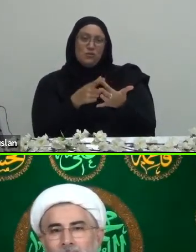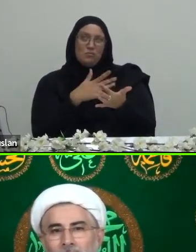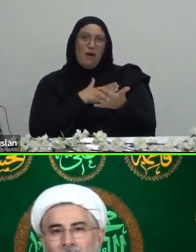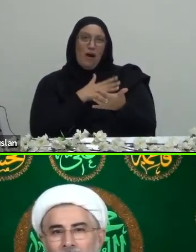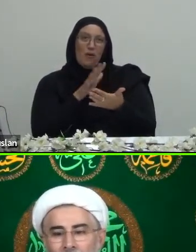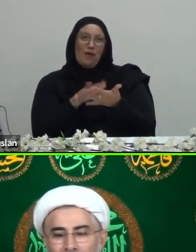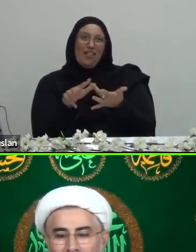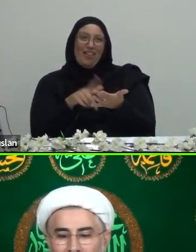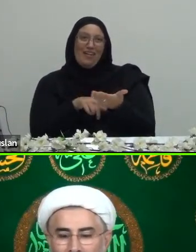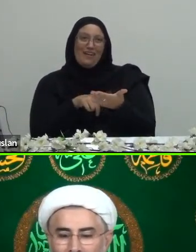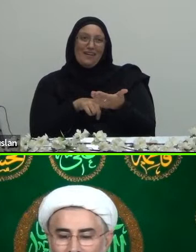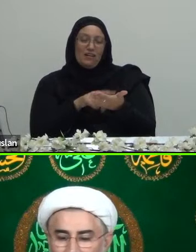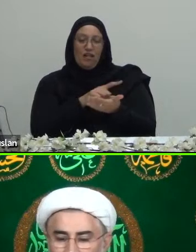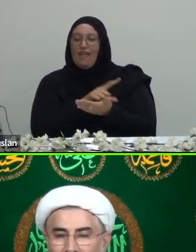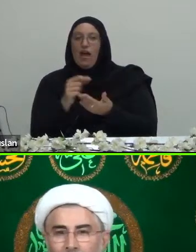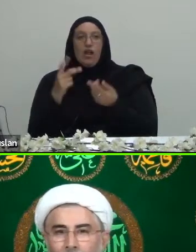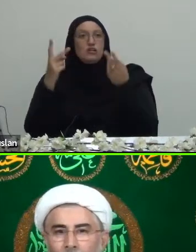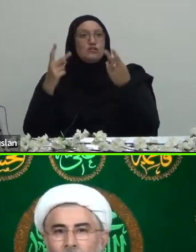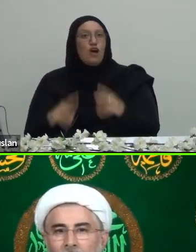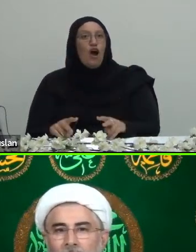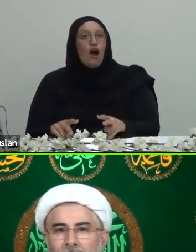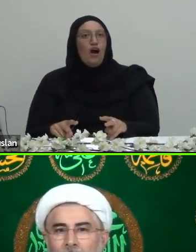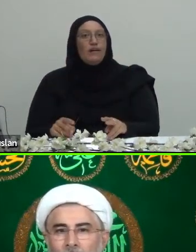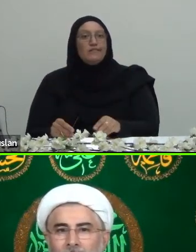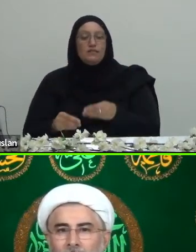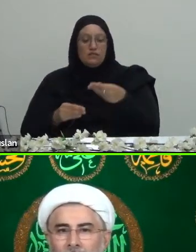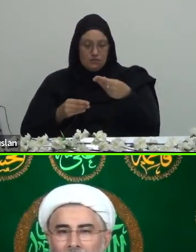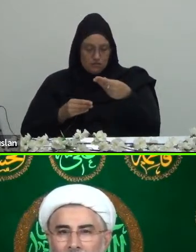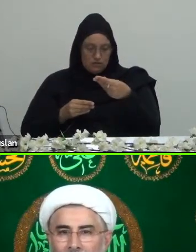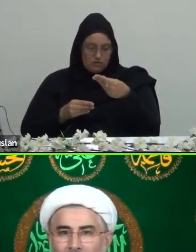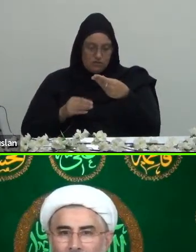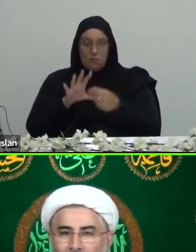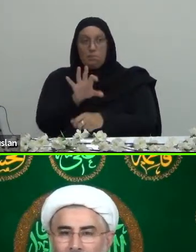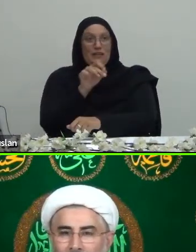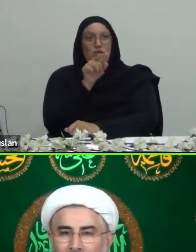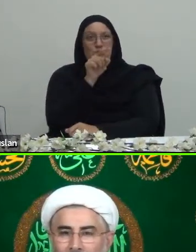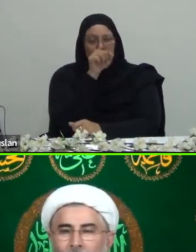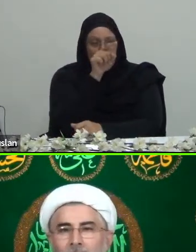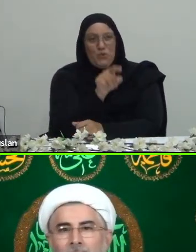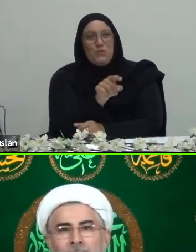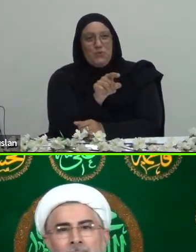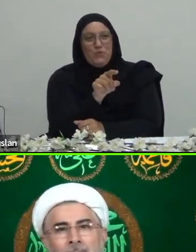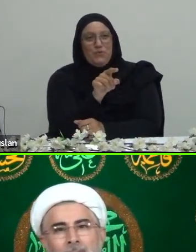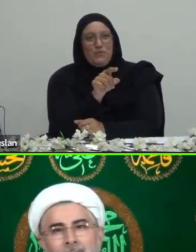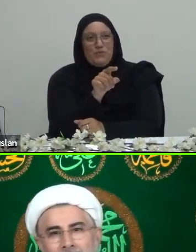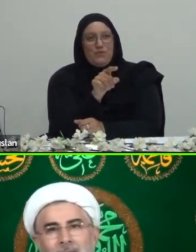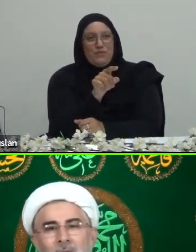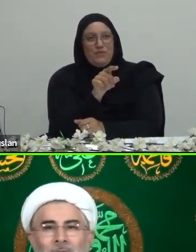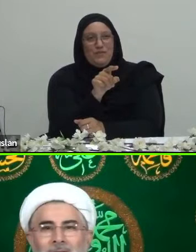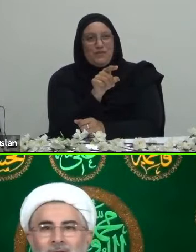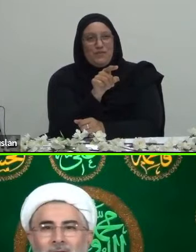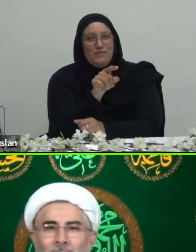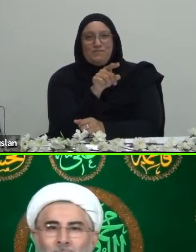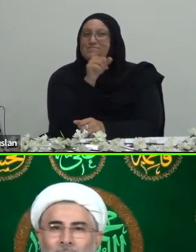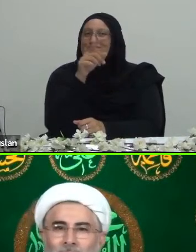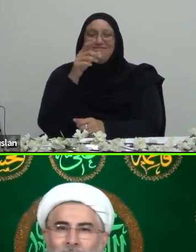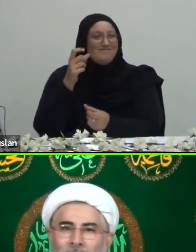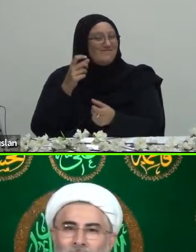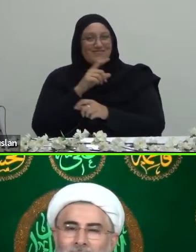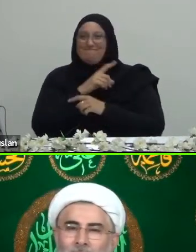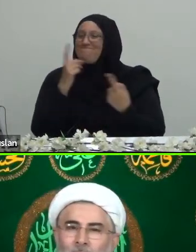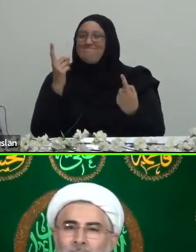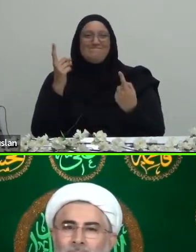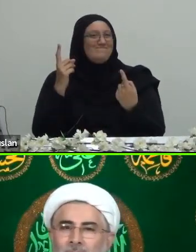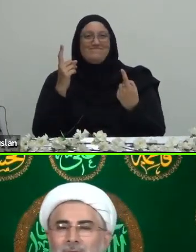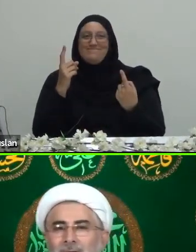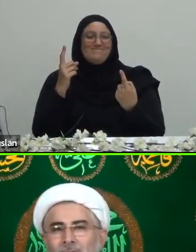will is recited, and you see that, oh, Sheikh has appointed me as the executor of his will, this is where the controversy